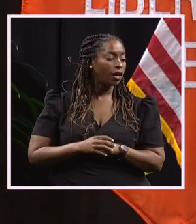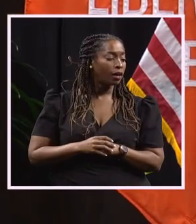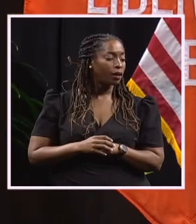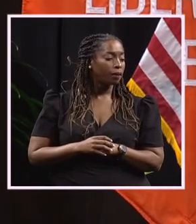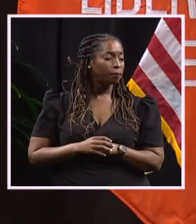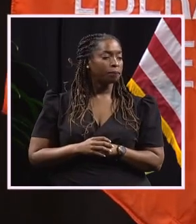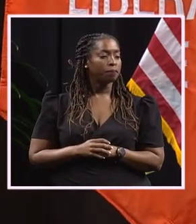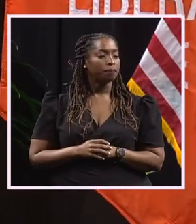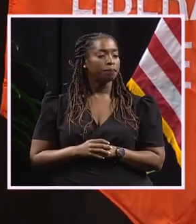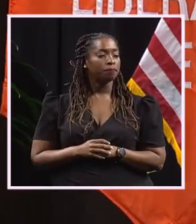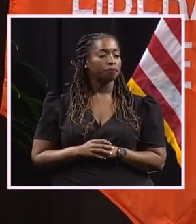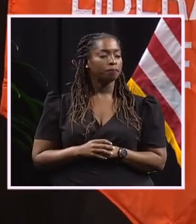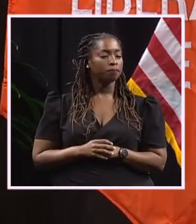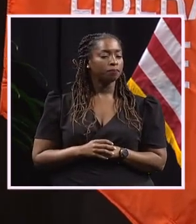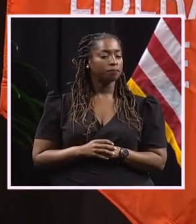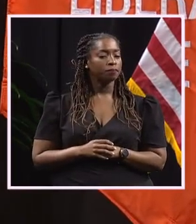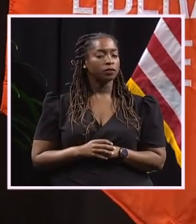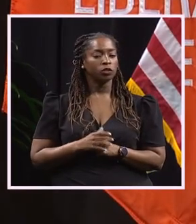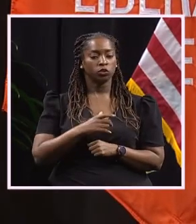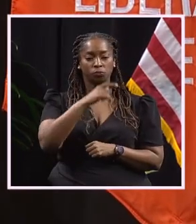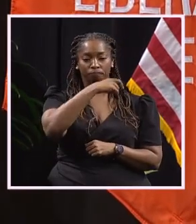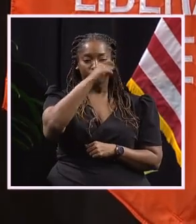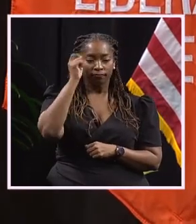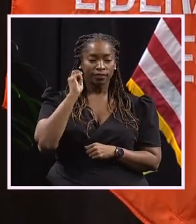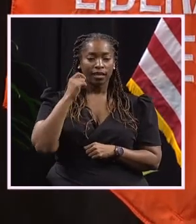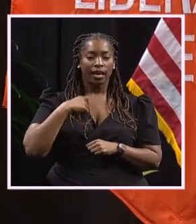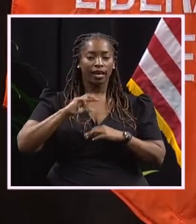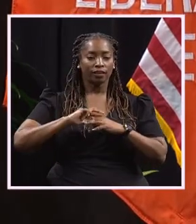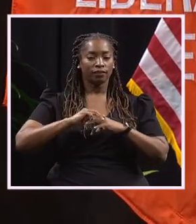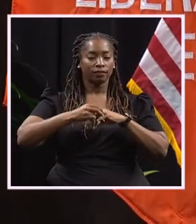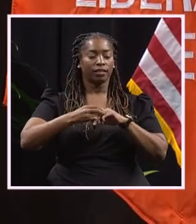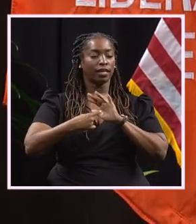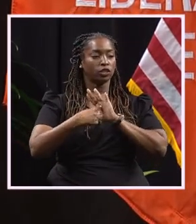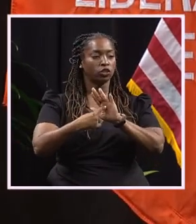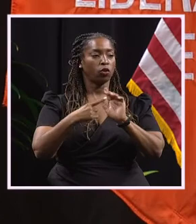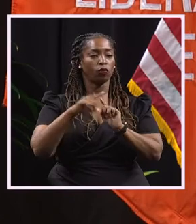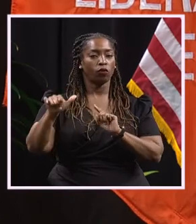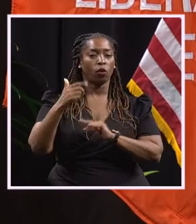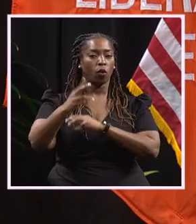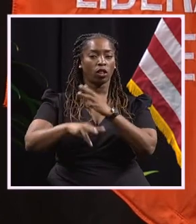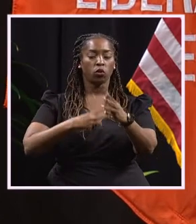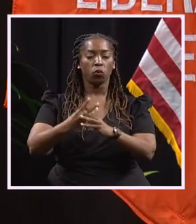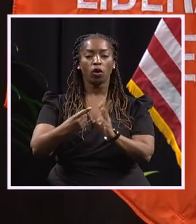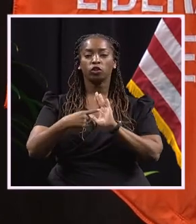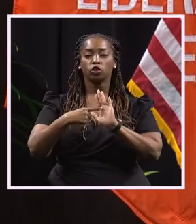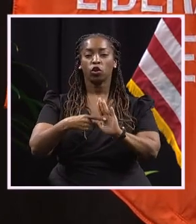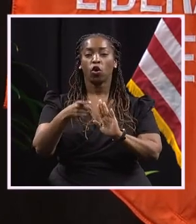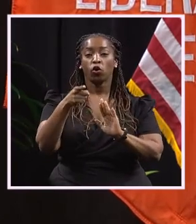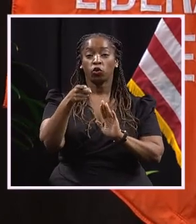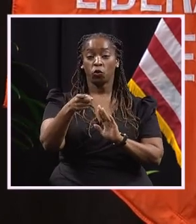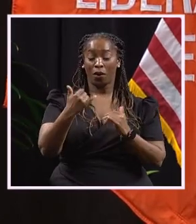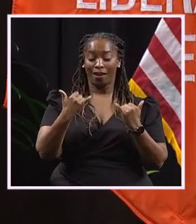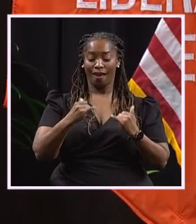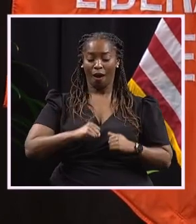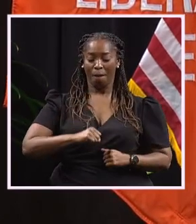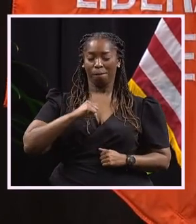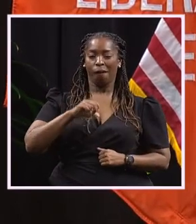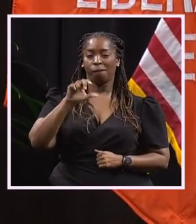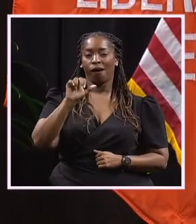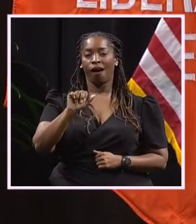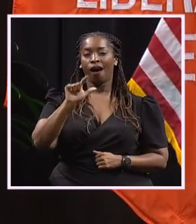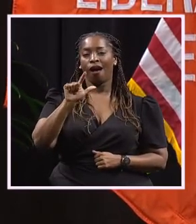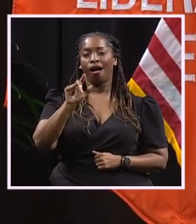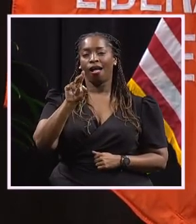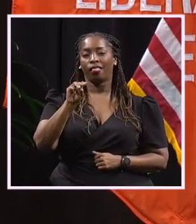around, having the insignia face outwardly to the rest of the world to show that you are now a proud alumnus of